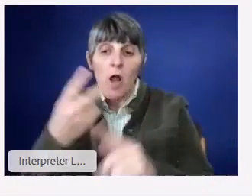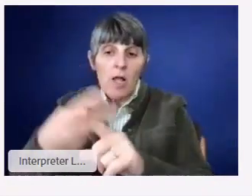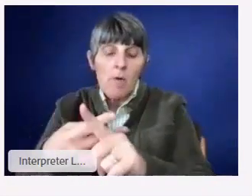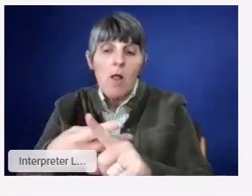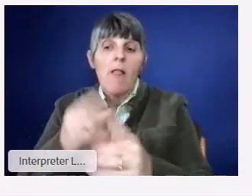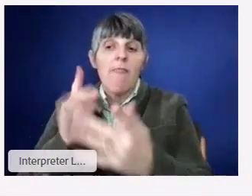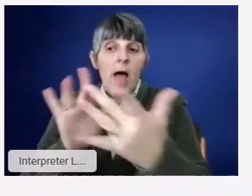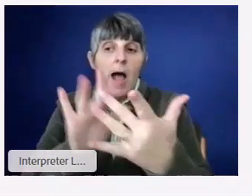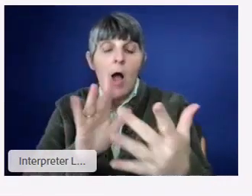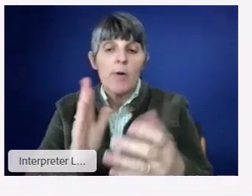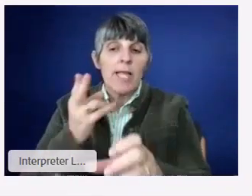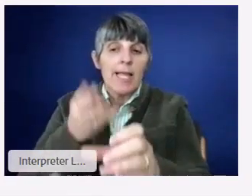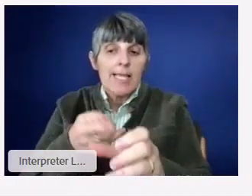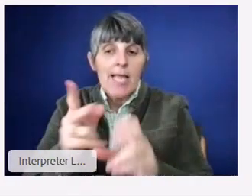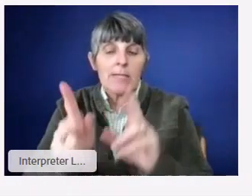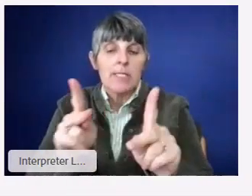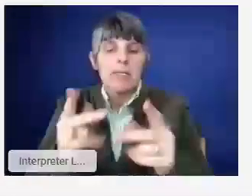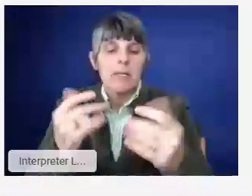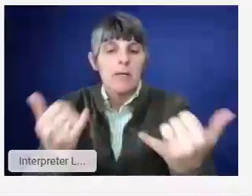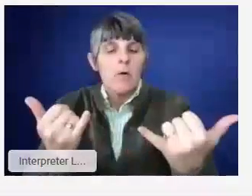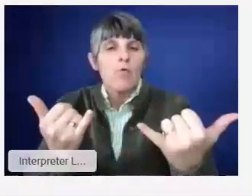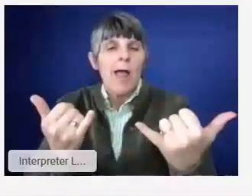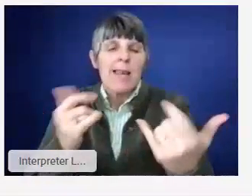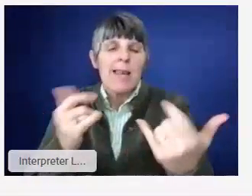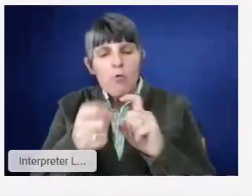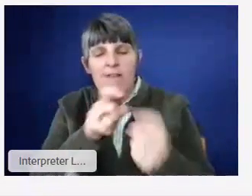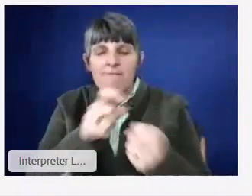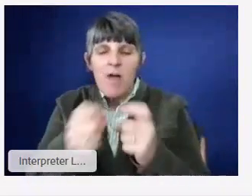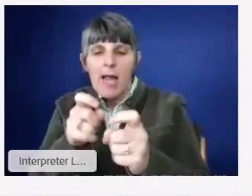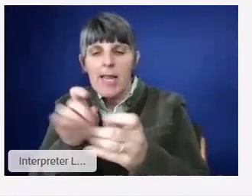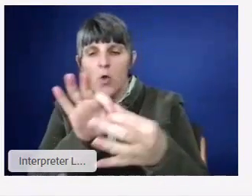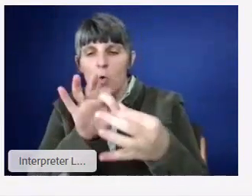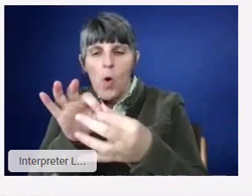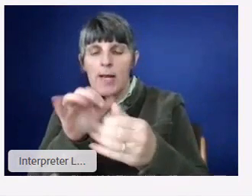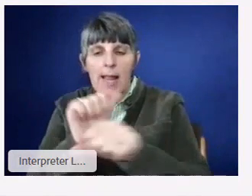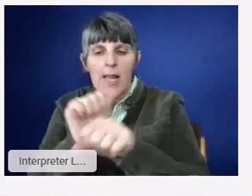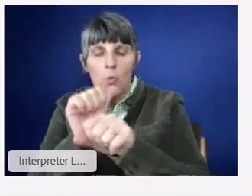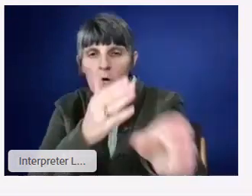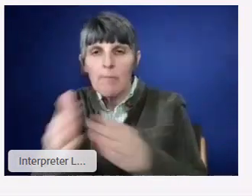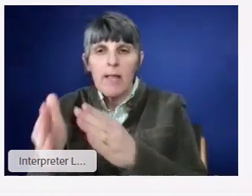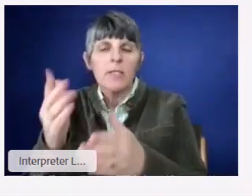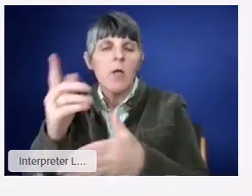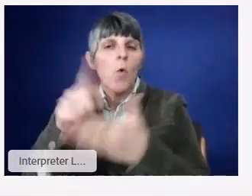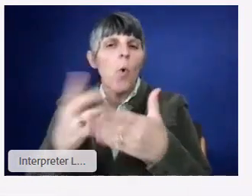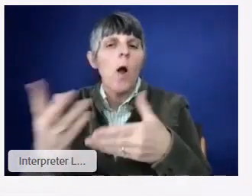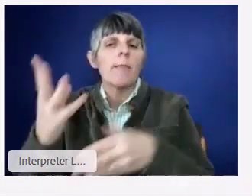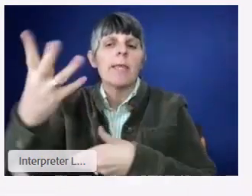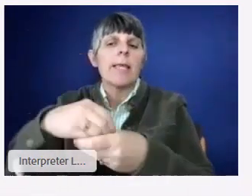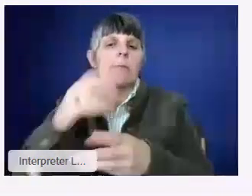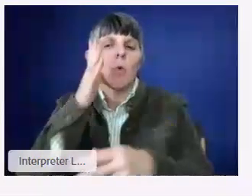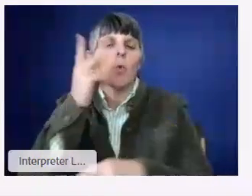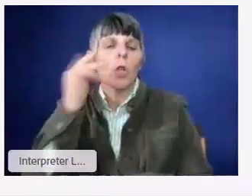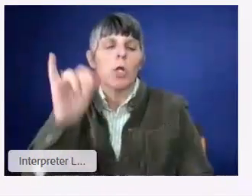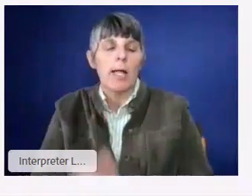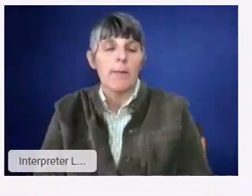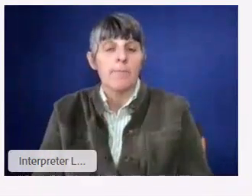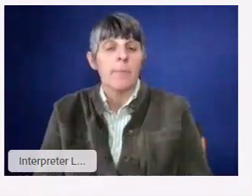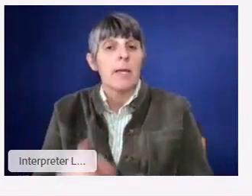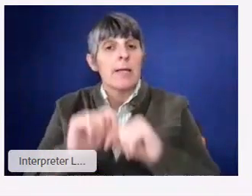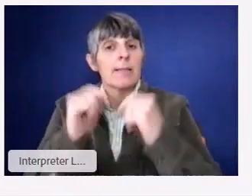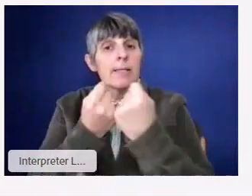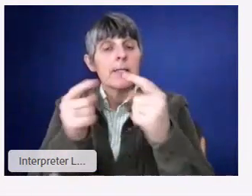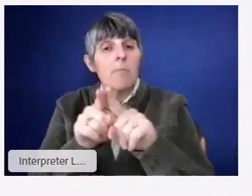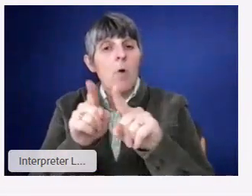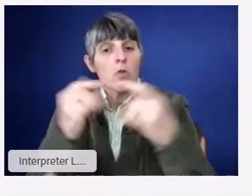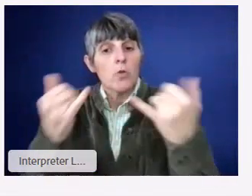and engagement team is currently refining and coordinating work plans on what engagement will look like. The team is also currently